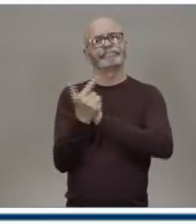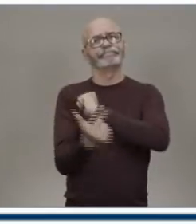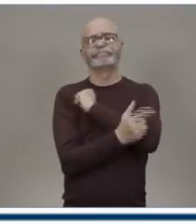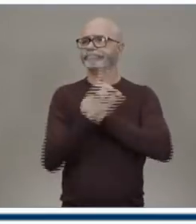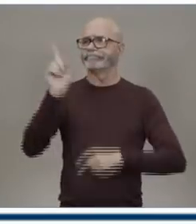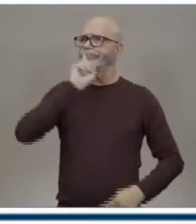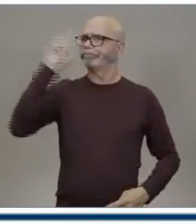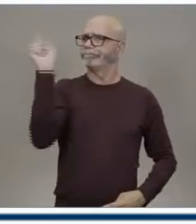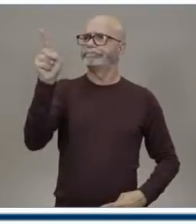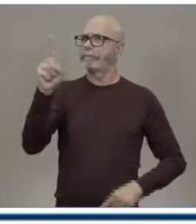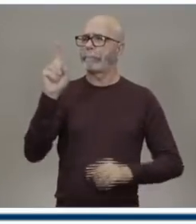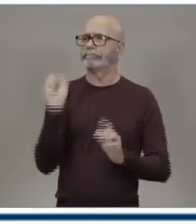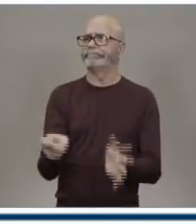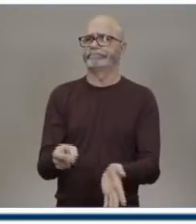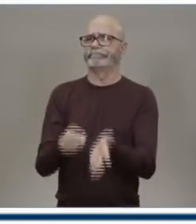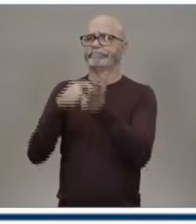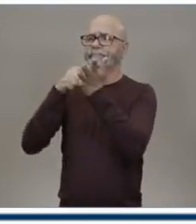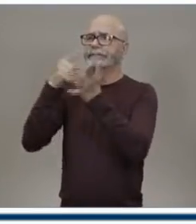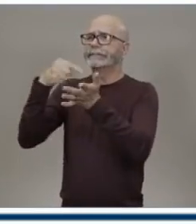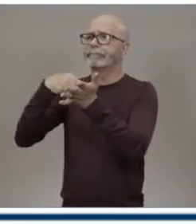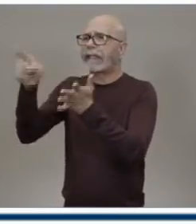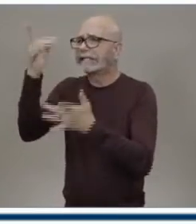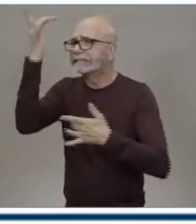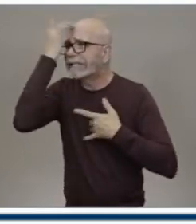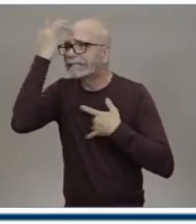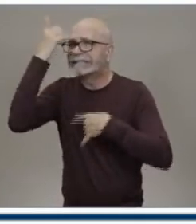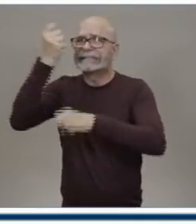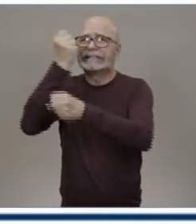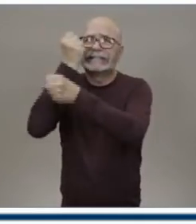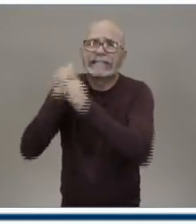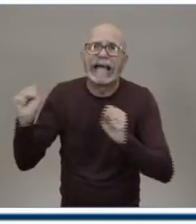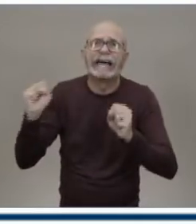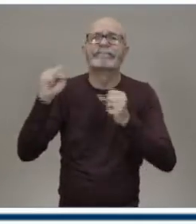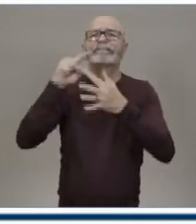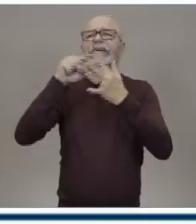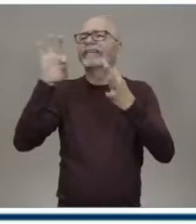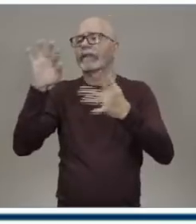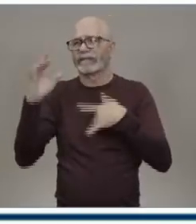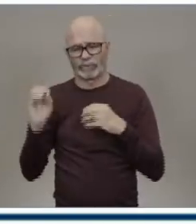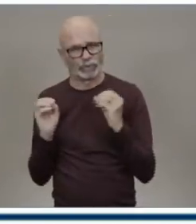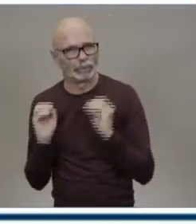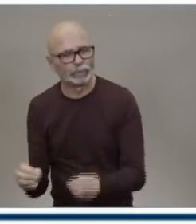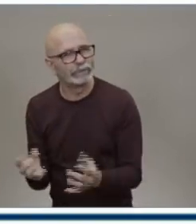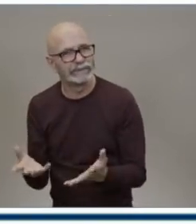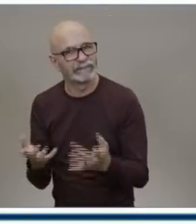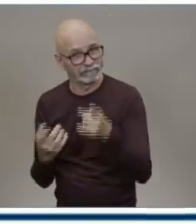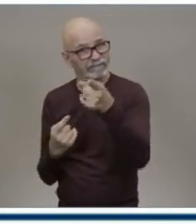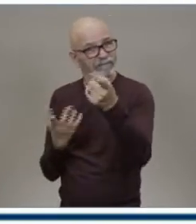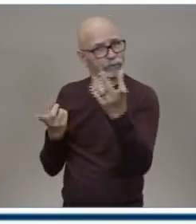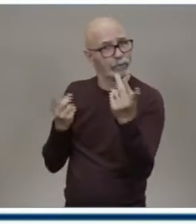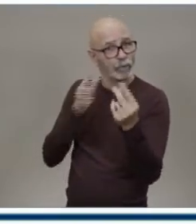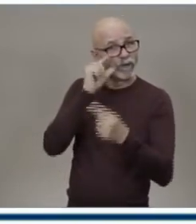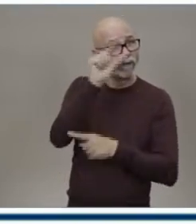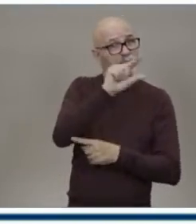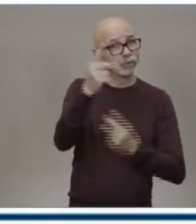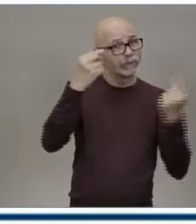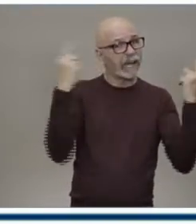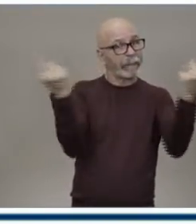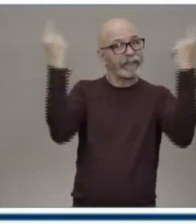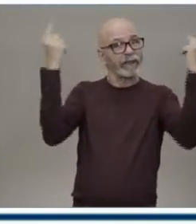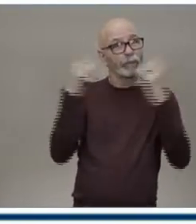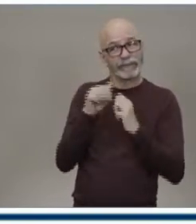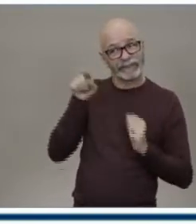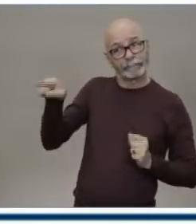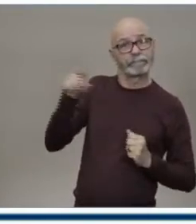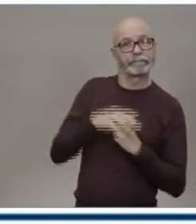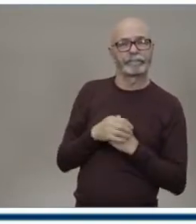leave beyond, to the amount necessary. Is that a failure on your government's part? Well, there is